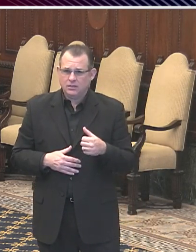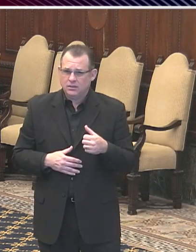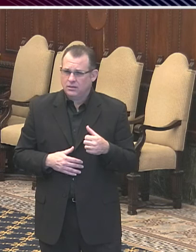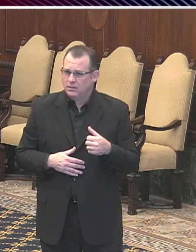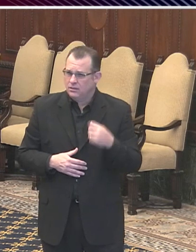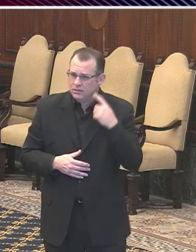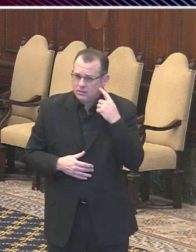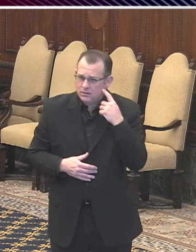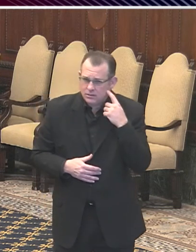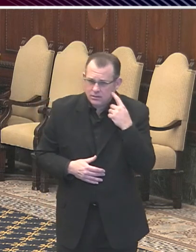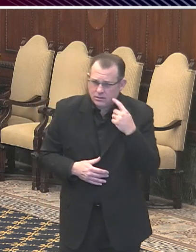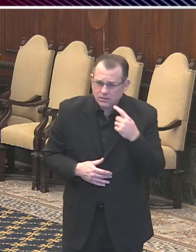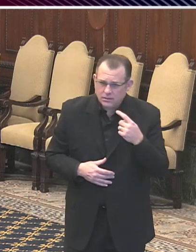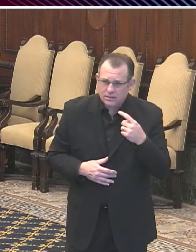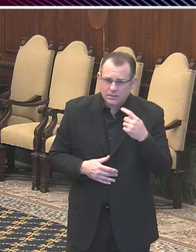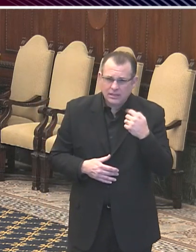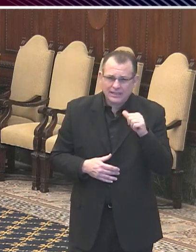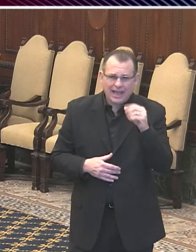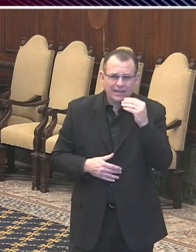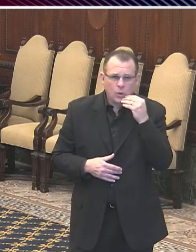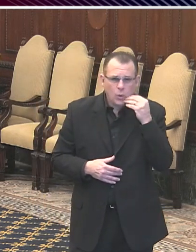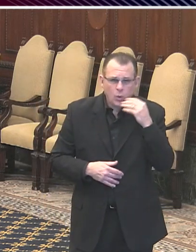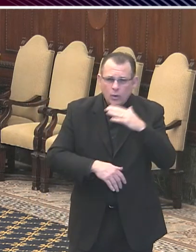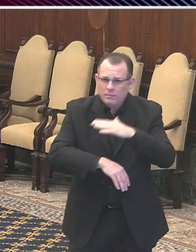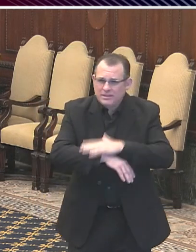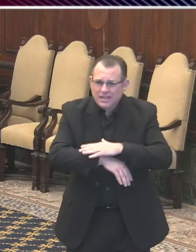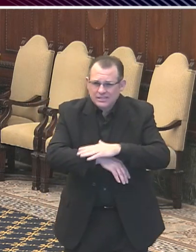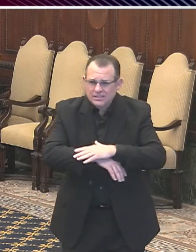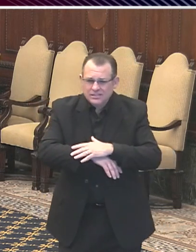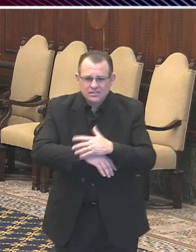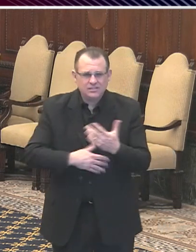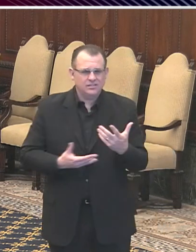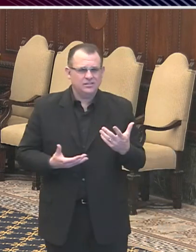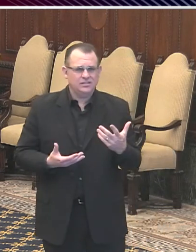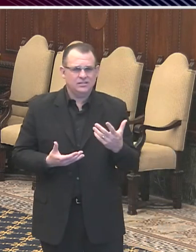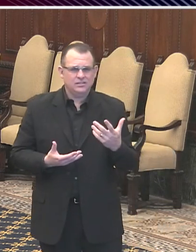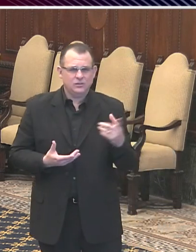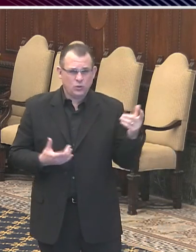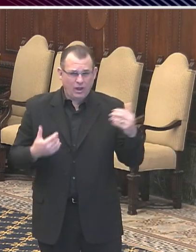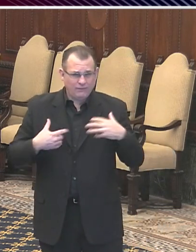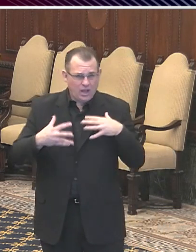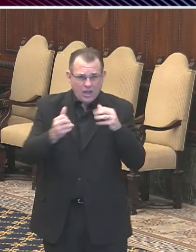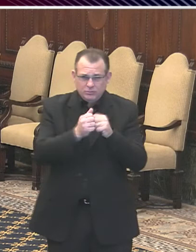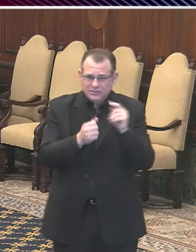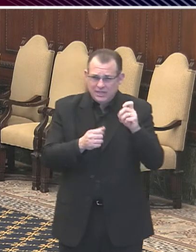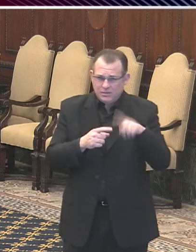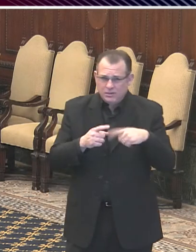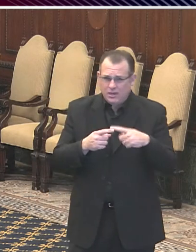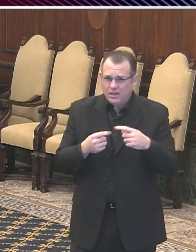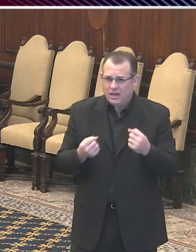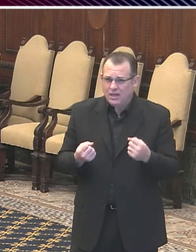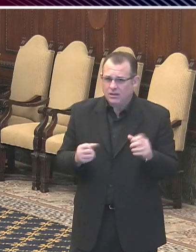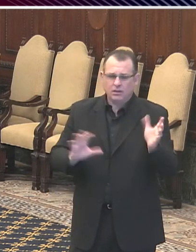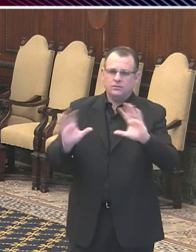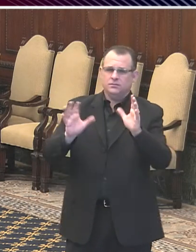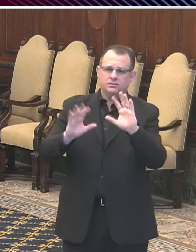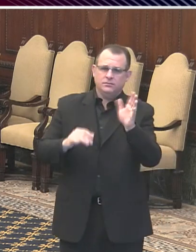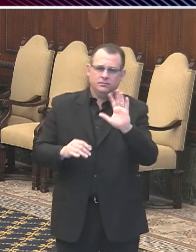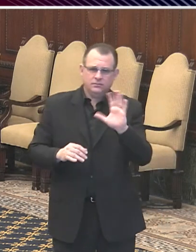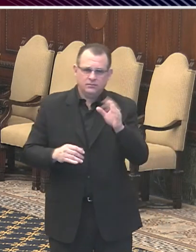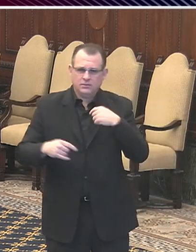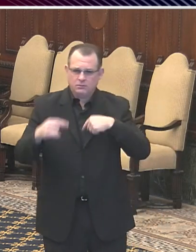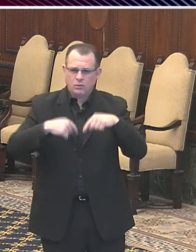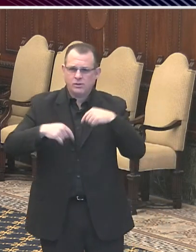the city in March and April? Because I'm trying to follow up and see if you have any updates too on the number of deaths currently being investigated that